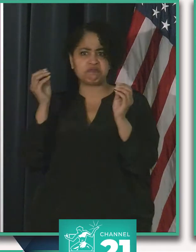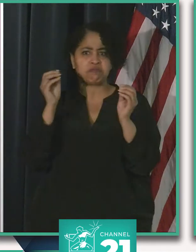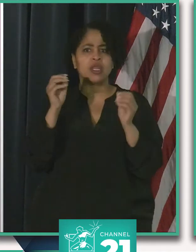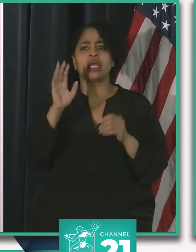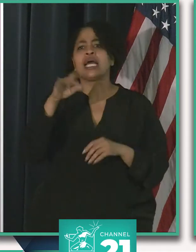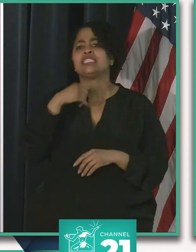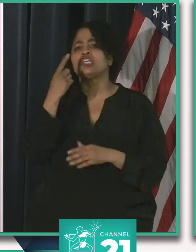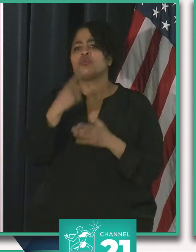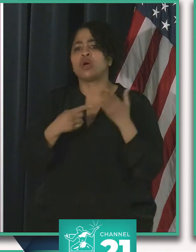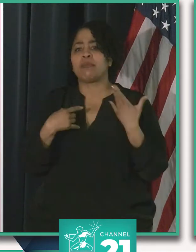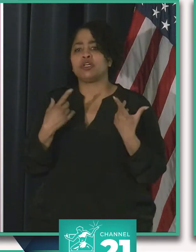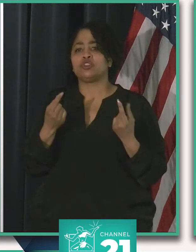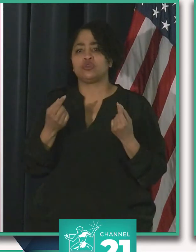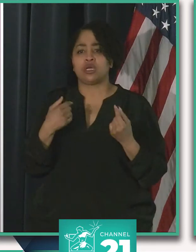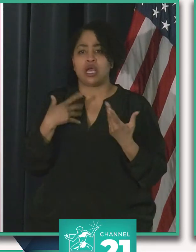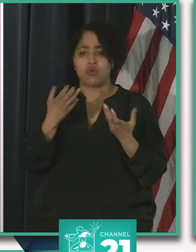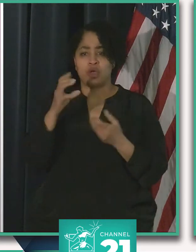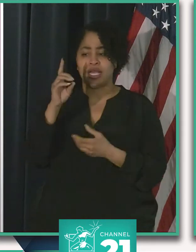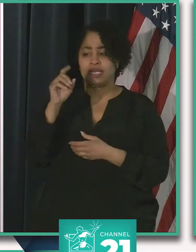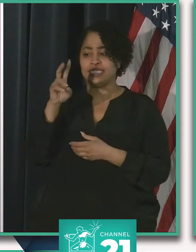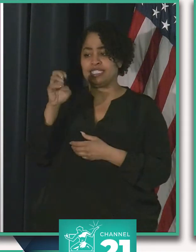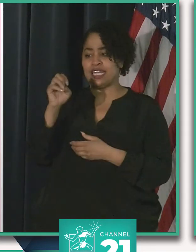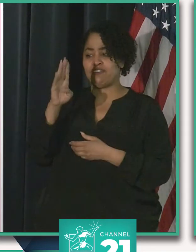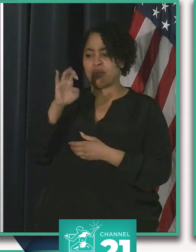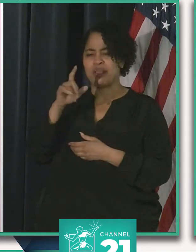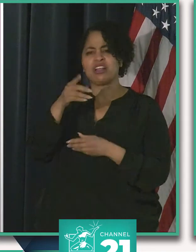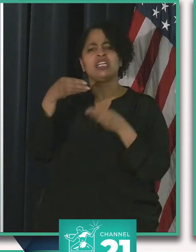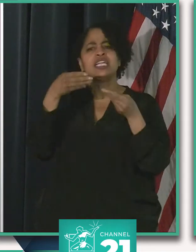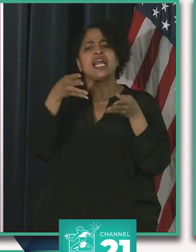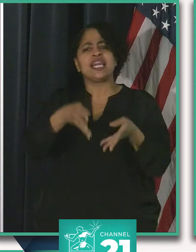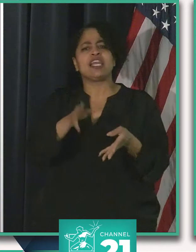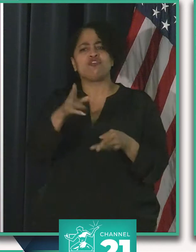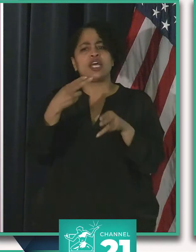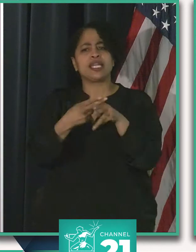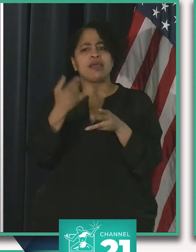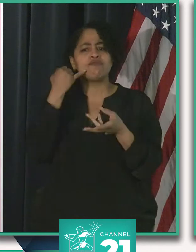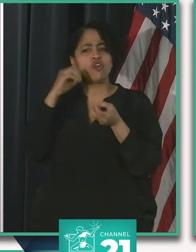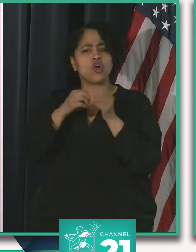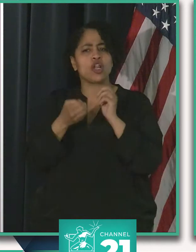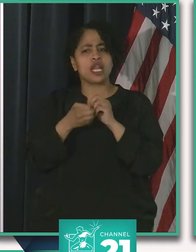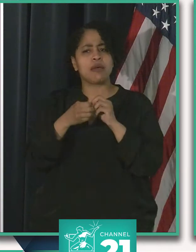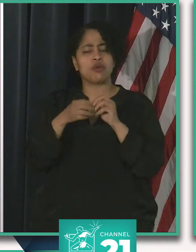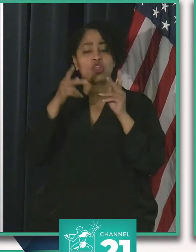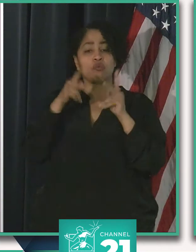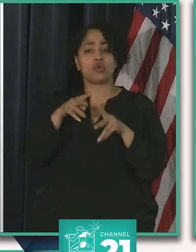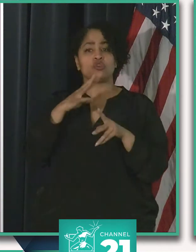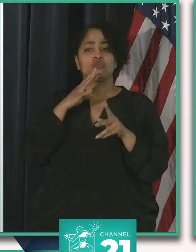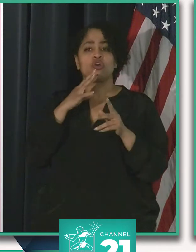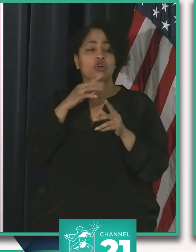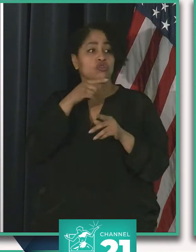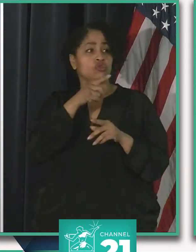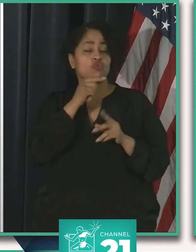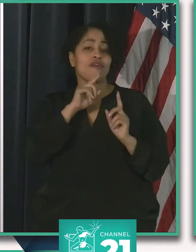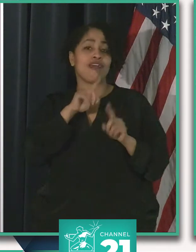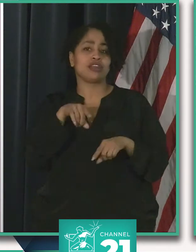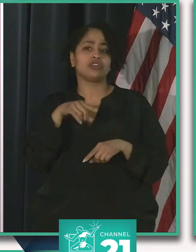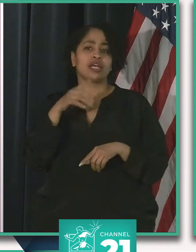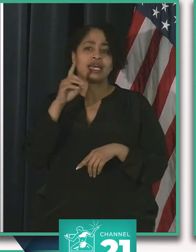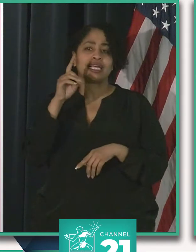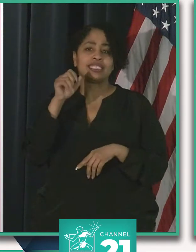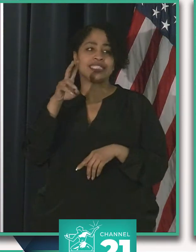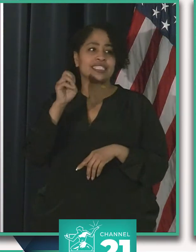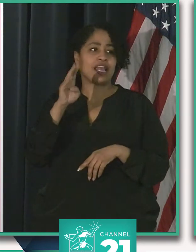Okay, I tell you what, I want Dave Bell to, if you would leave us your name and number to the person that you talked to offline here, and Dave